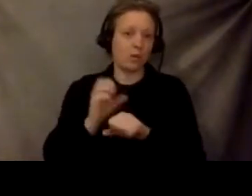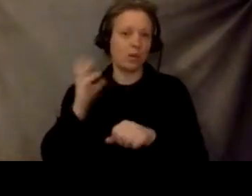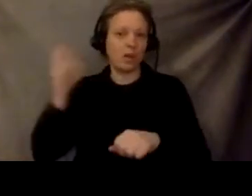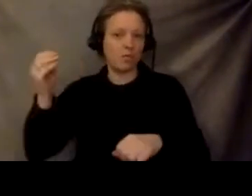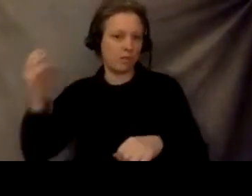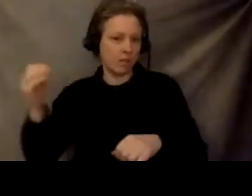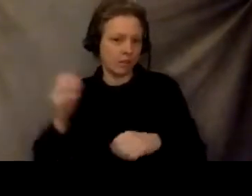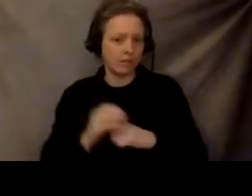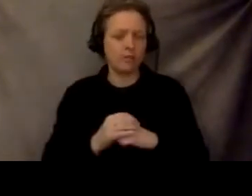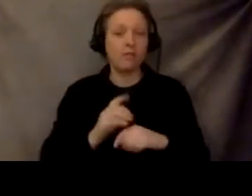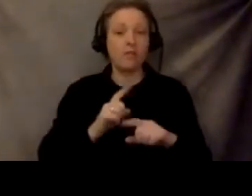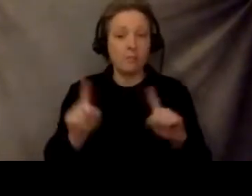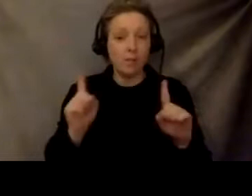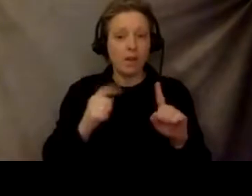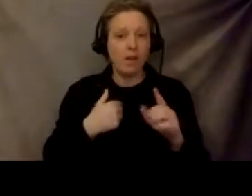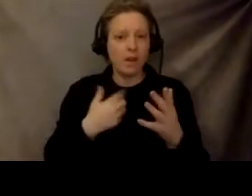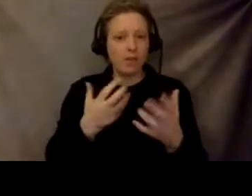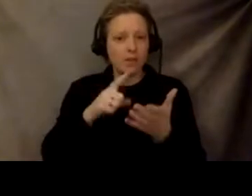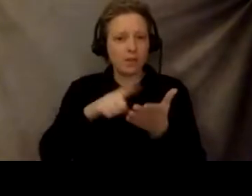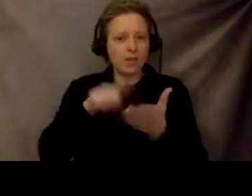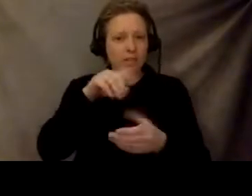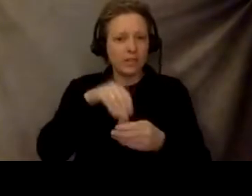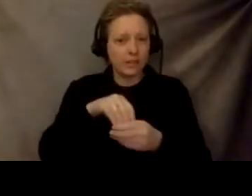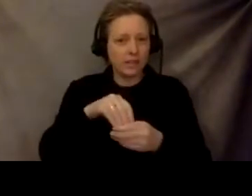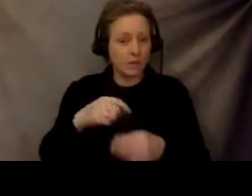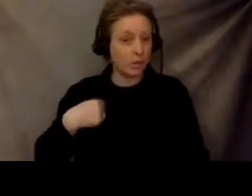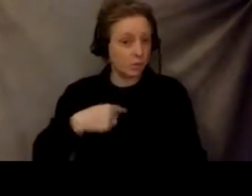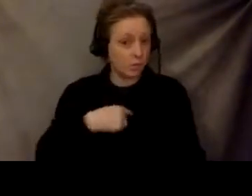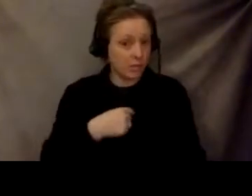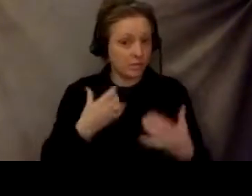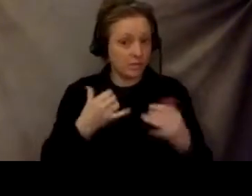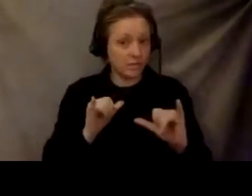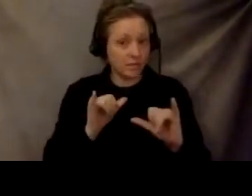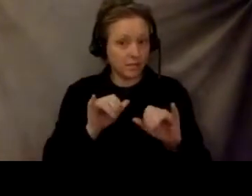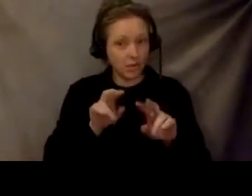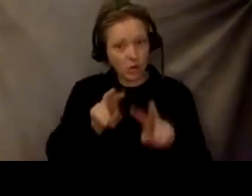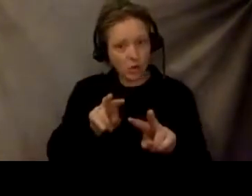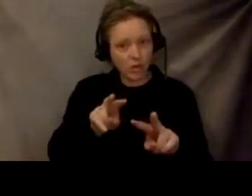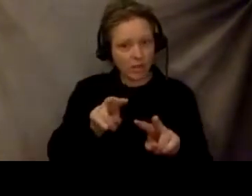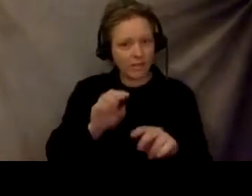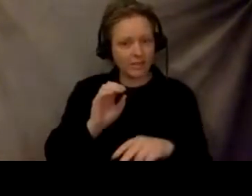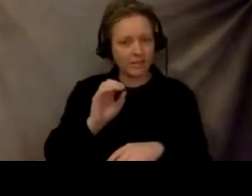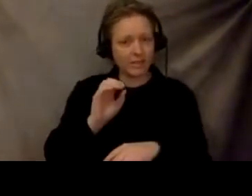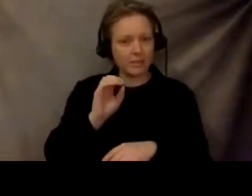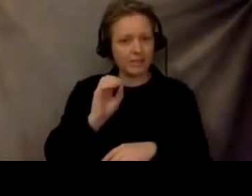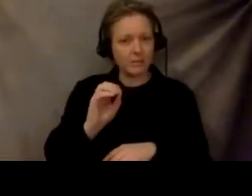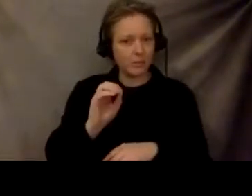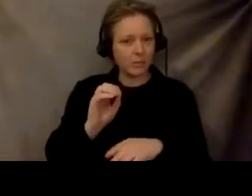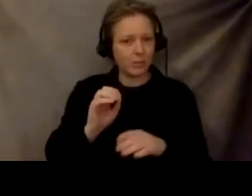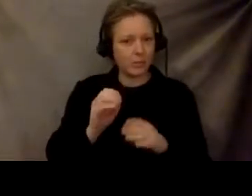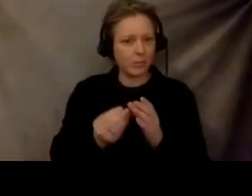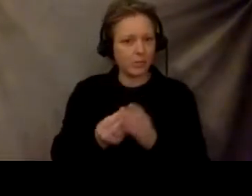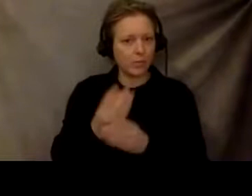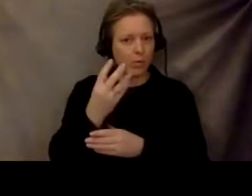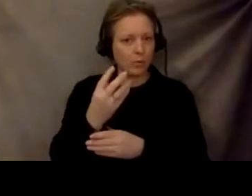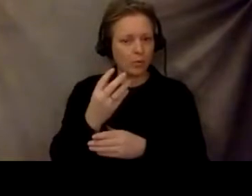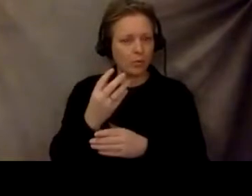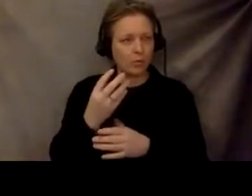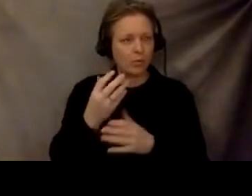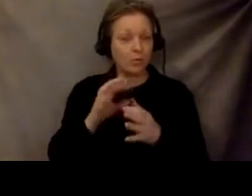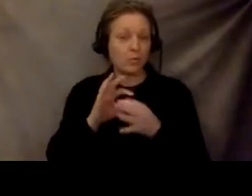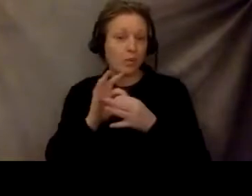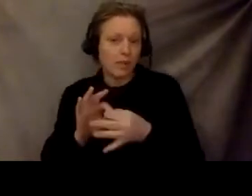Are we still looking at zero growth as far as hiring additional